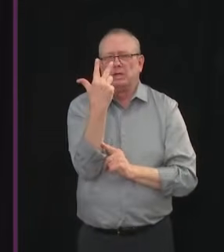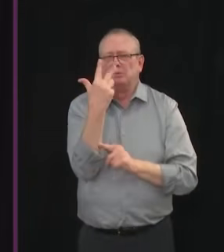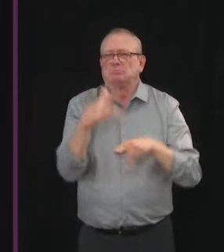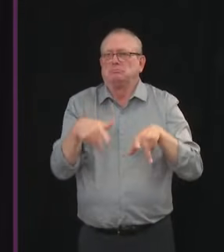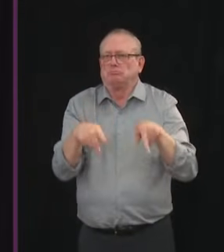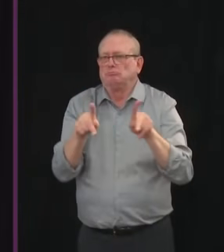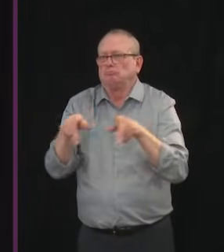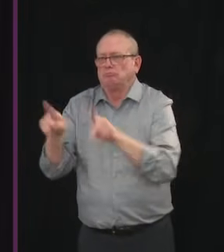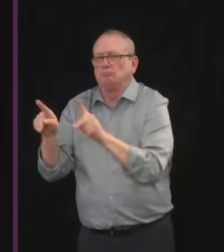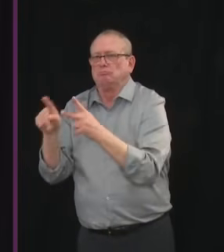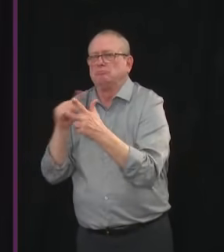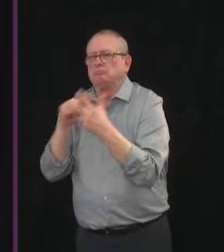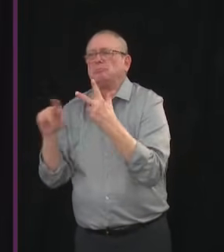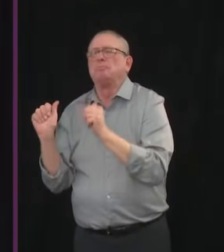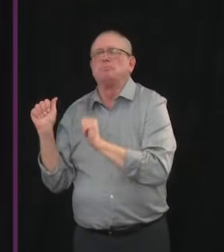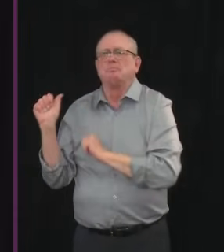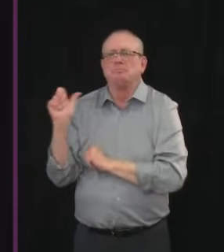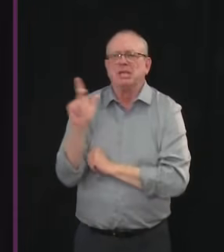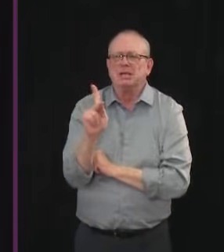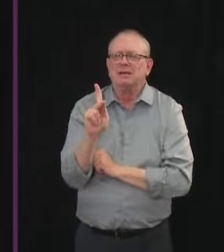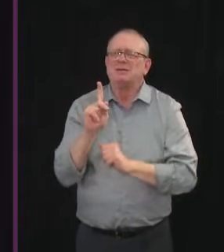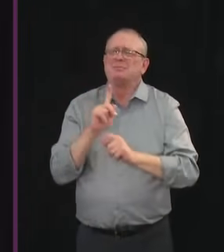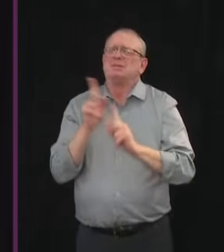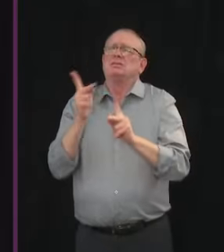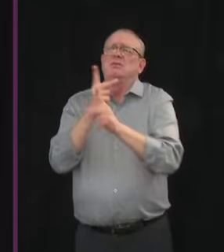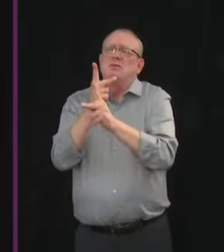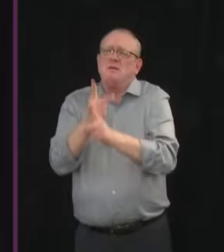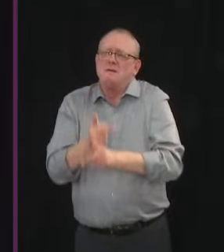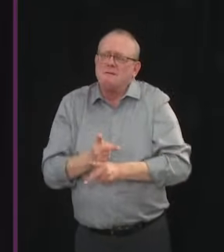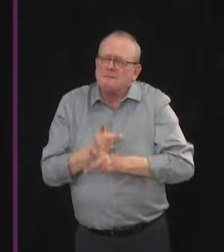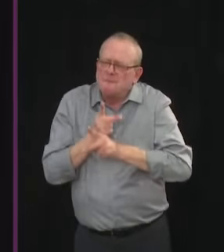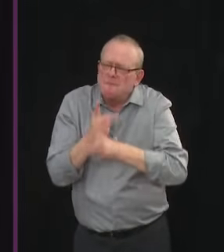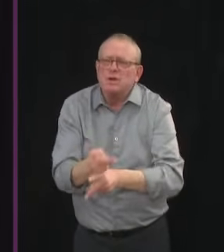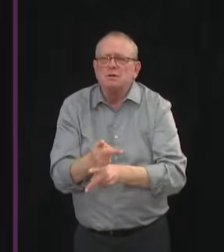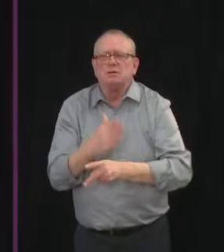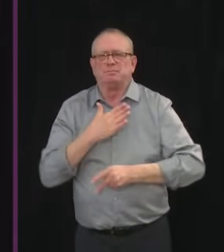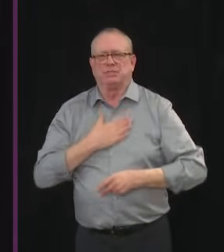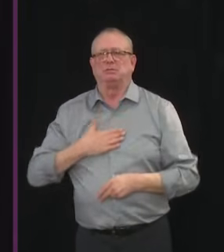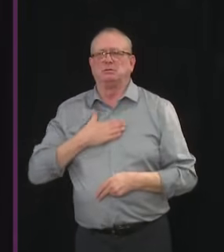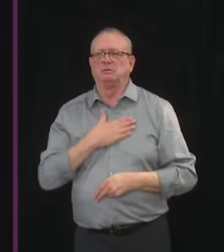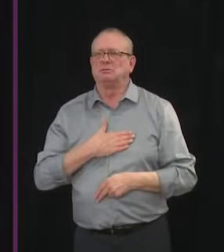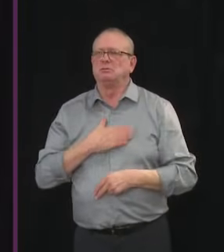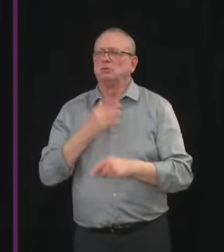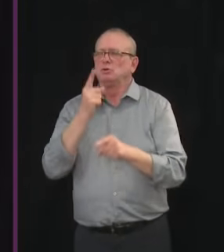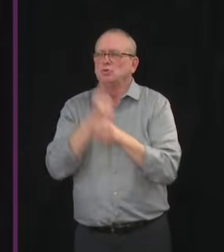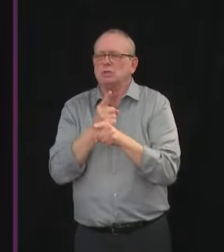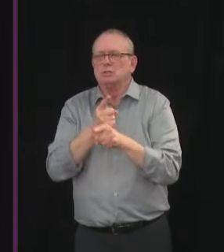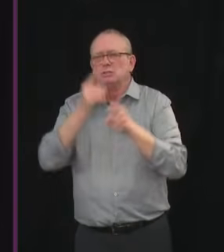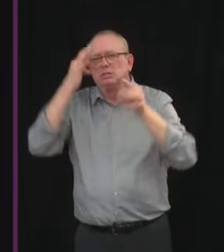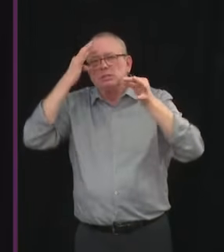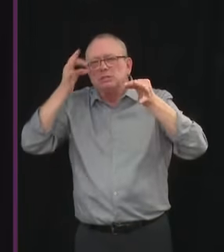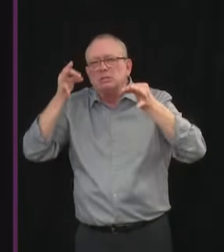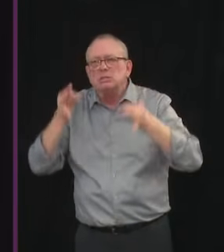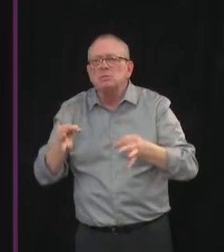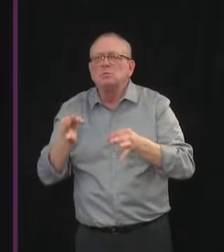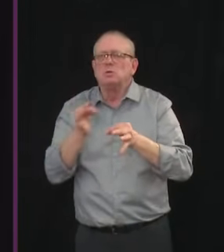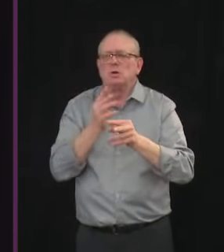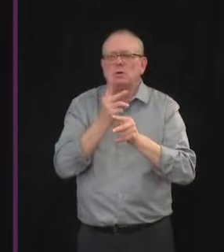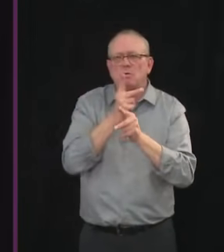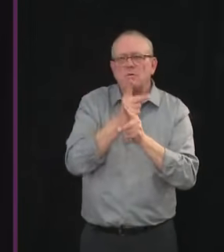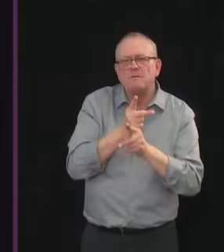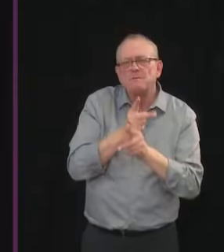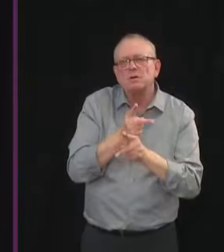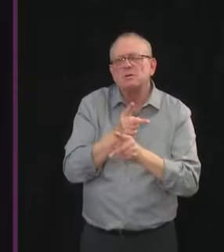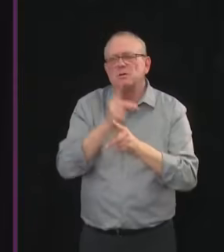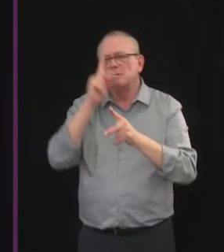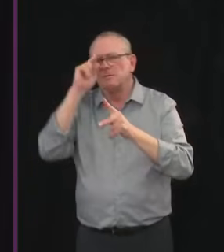help reduce the spread of COVID-19, choices that will help save lives and our healthcare system, and choices that will help lead